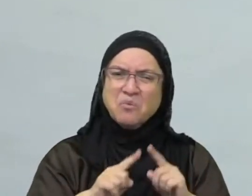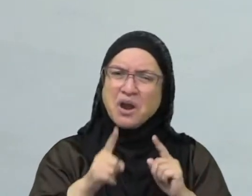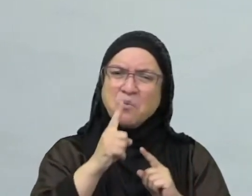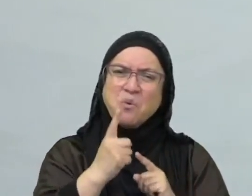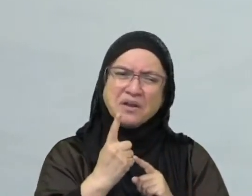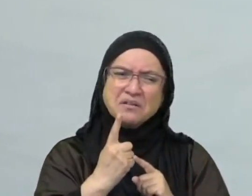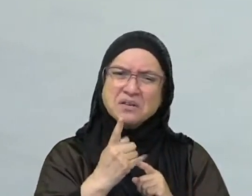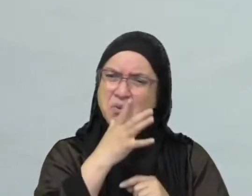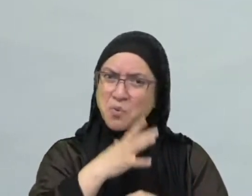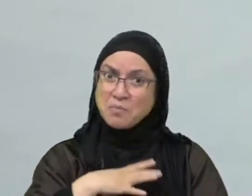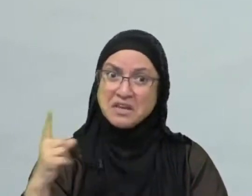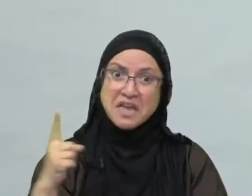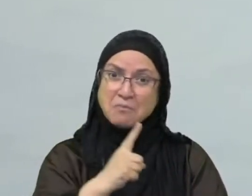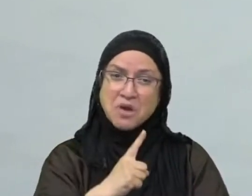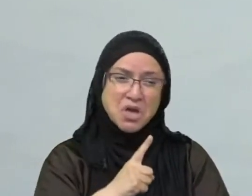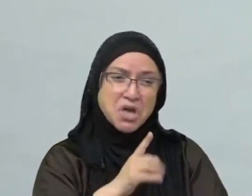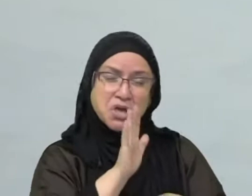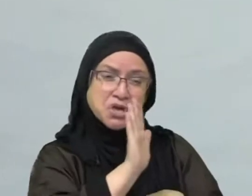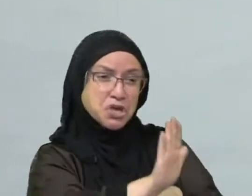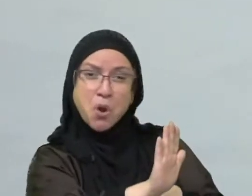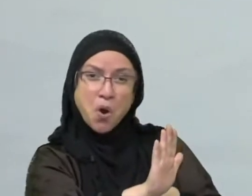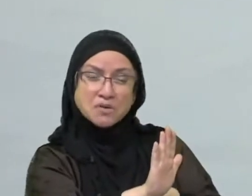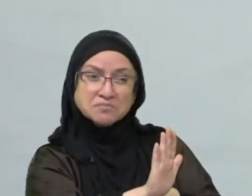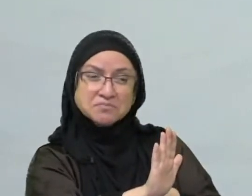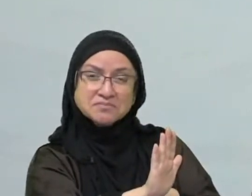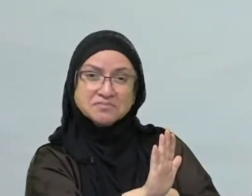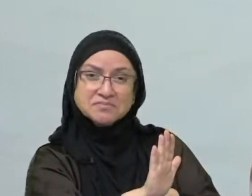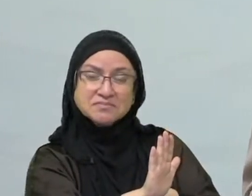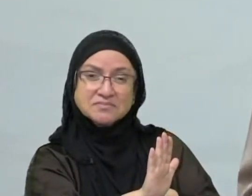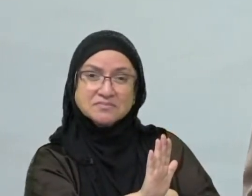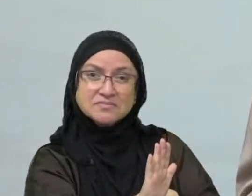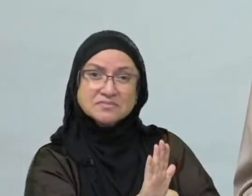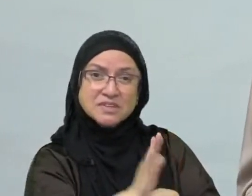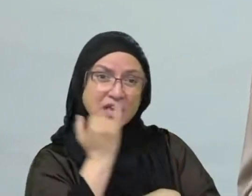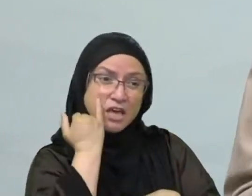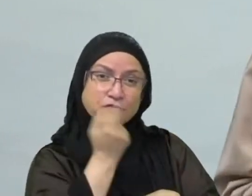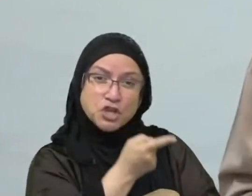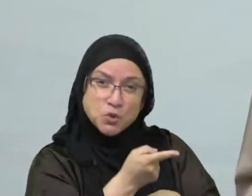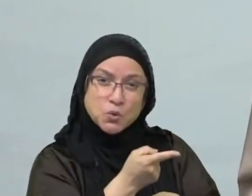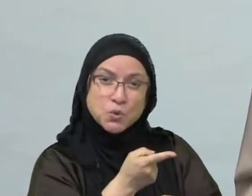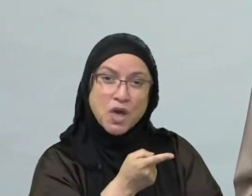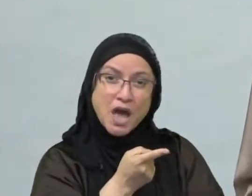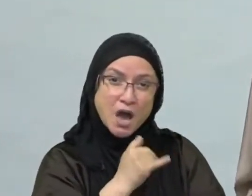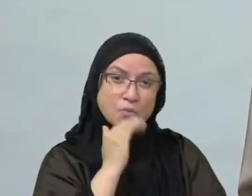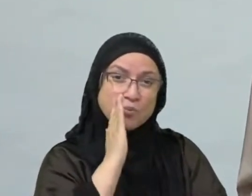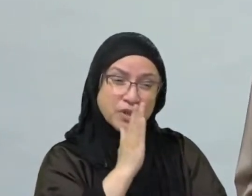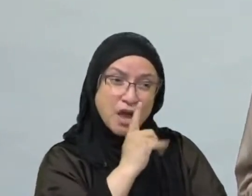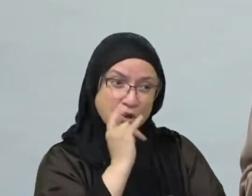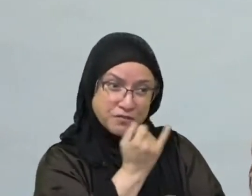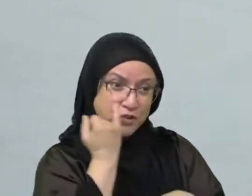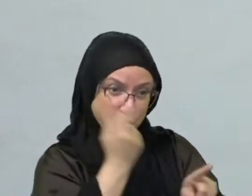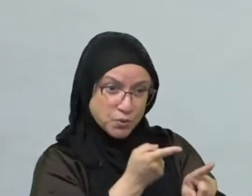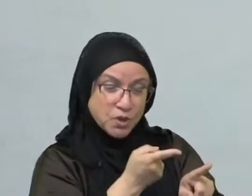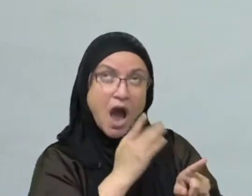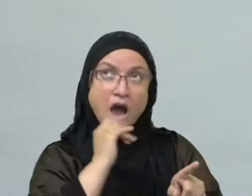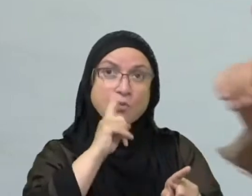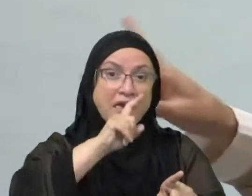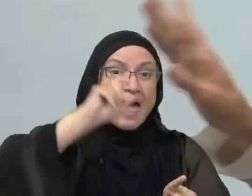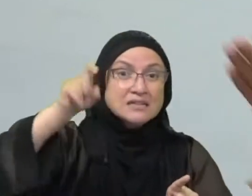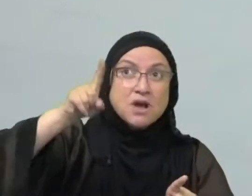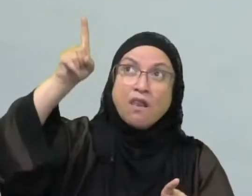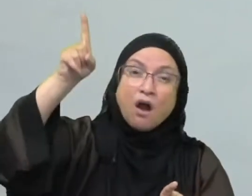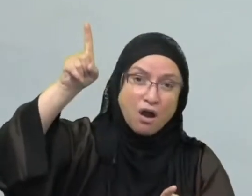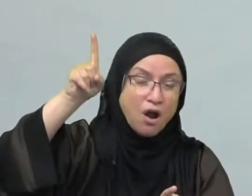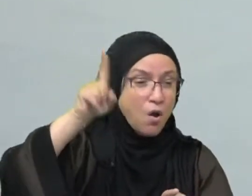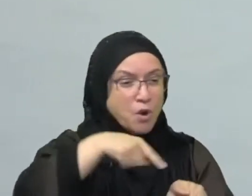In shi'ti, da'utu Allah laki. If you want, I will ask Allah subhanahu wa ta'ala to cure you. Wa in shi'ti, sabarti,